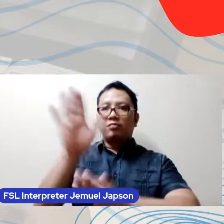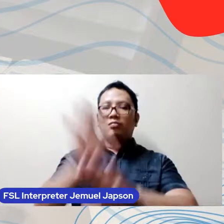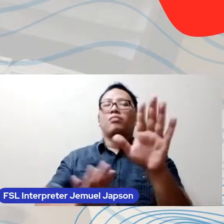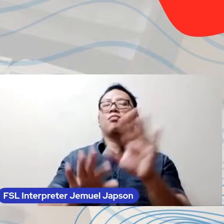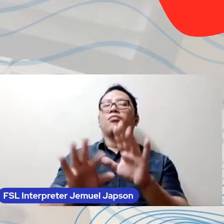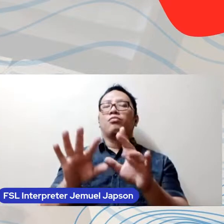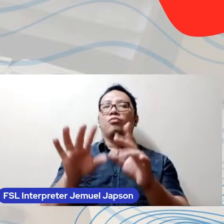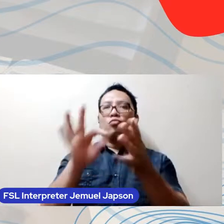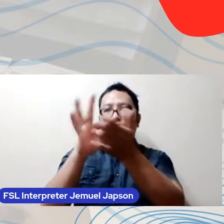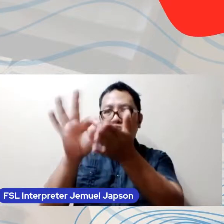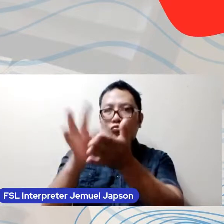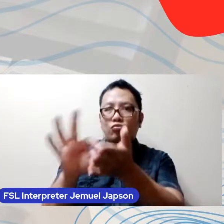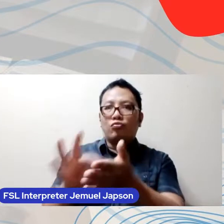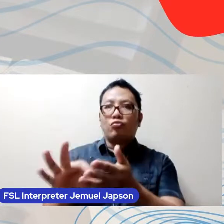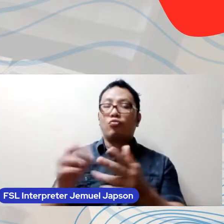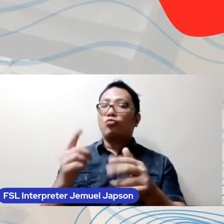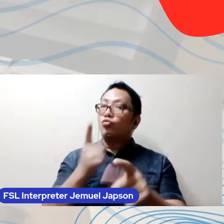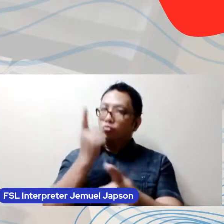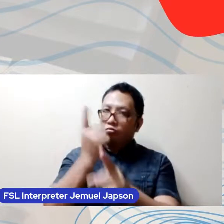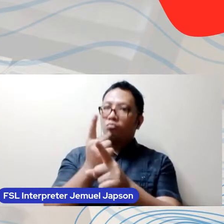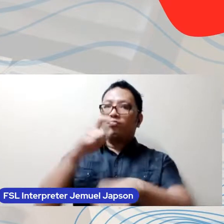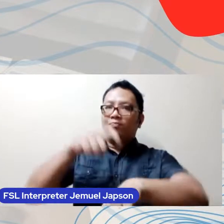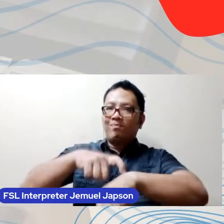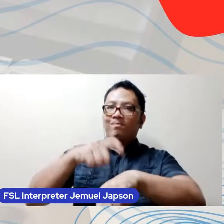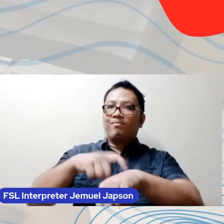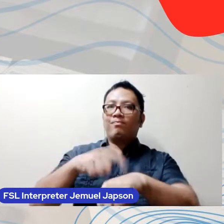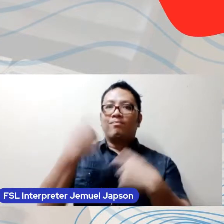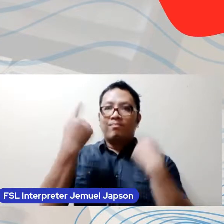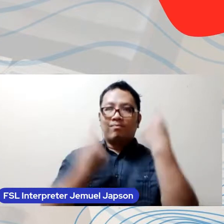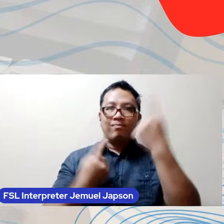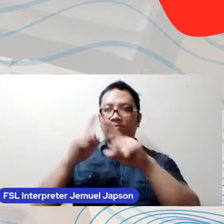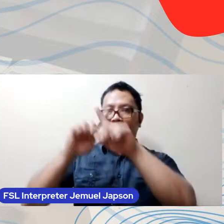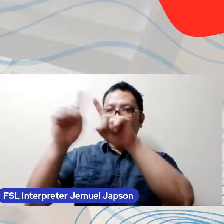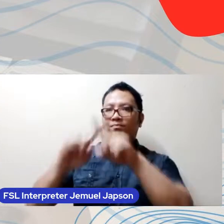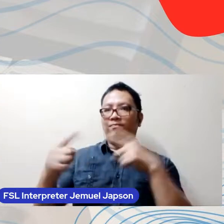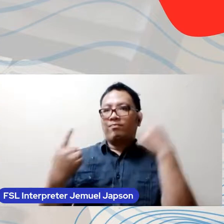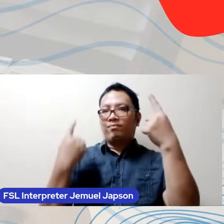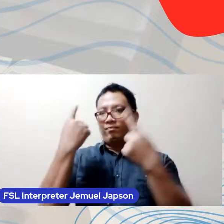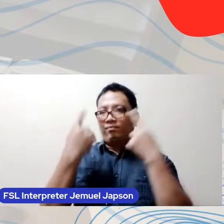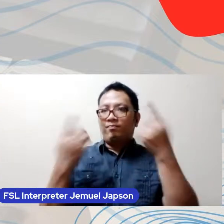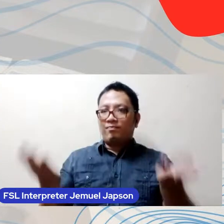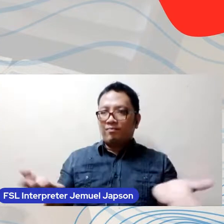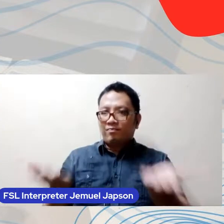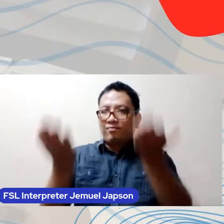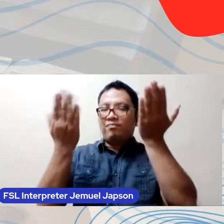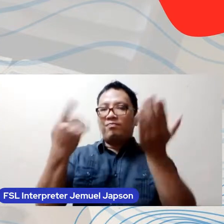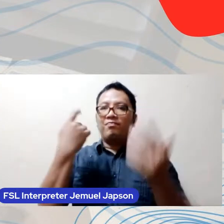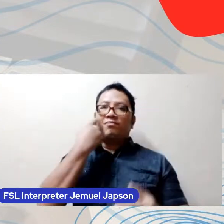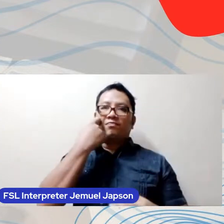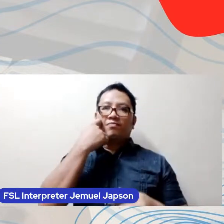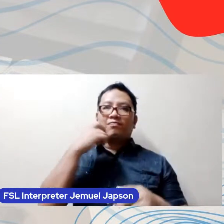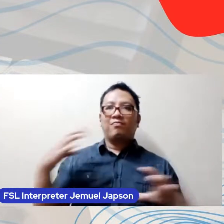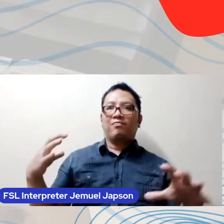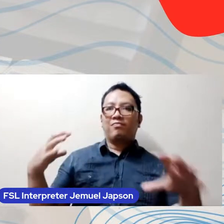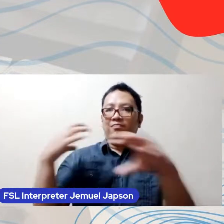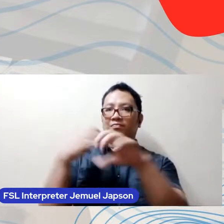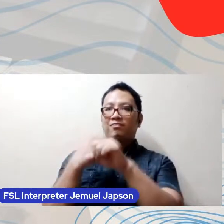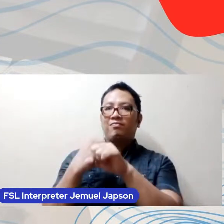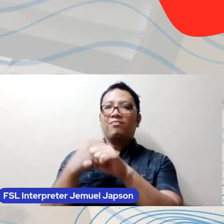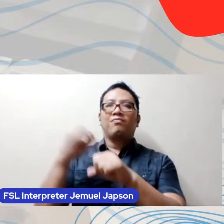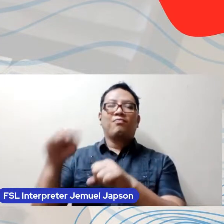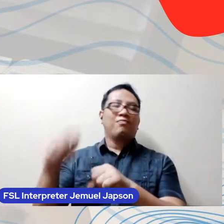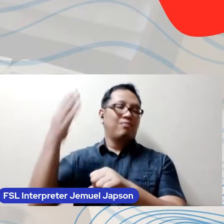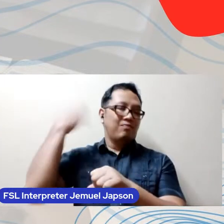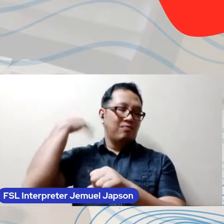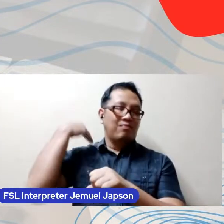tonight's episode is timely and relevant considering the various issues raised regarding the recently concluded elections,